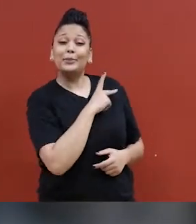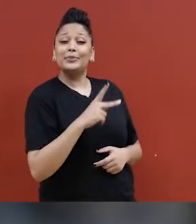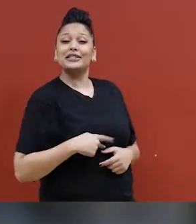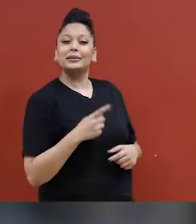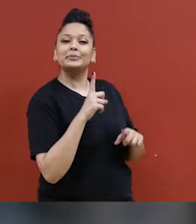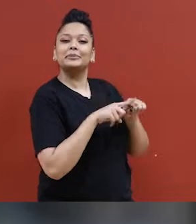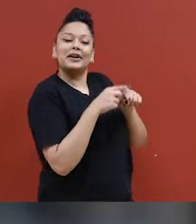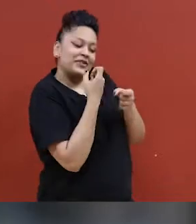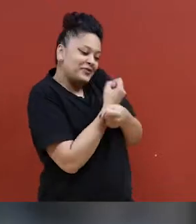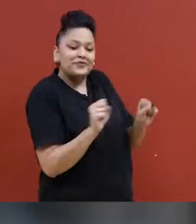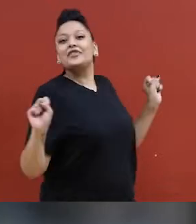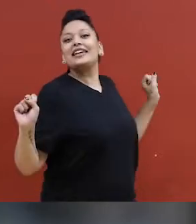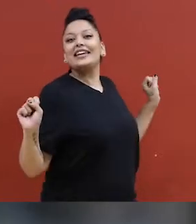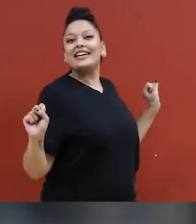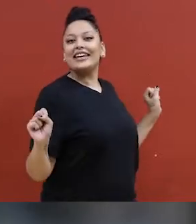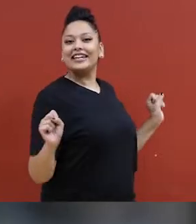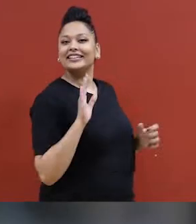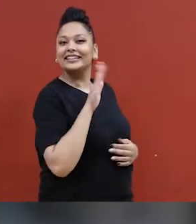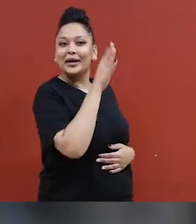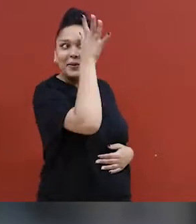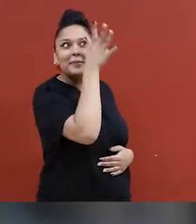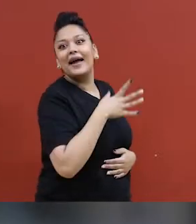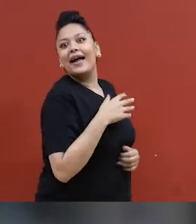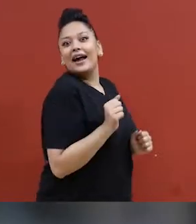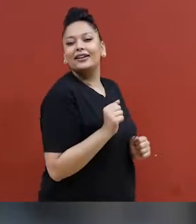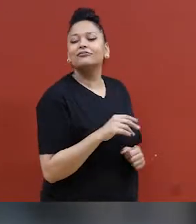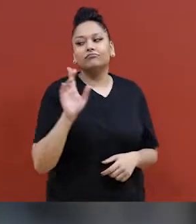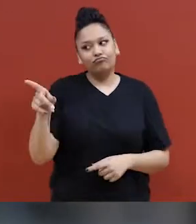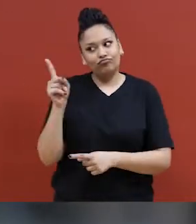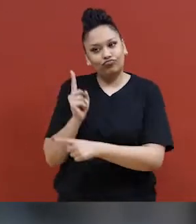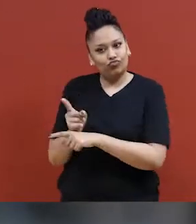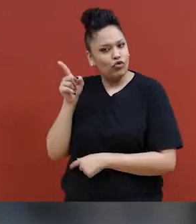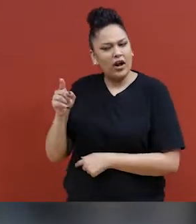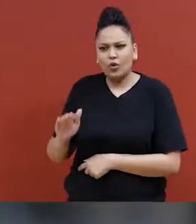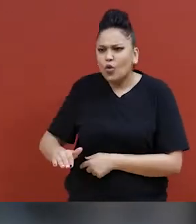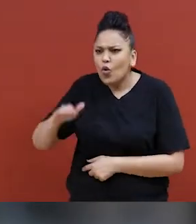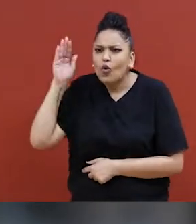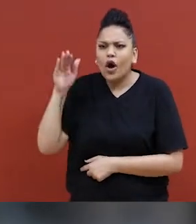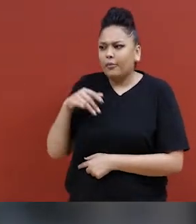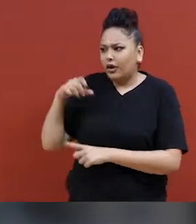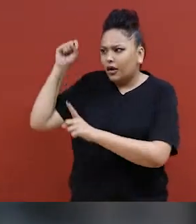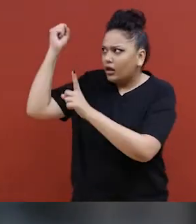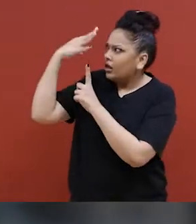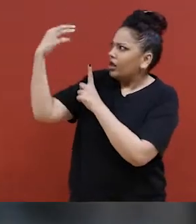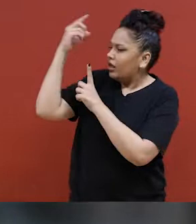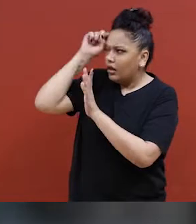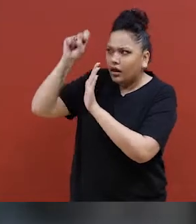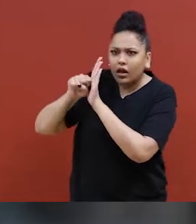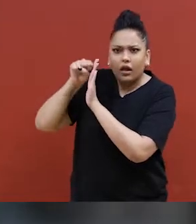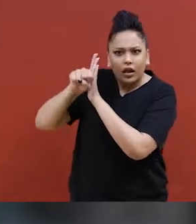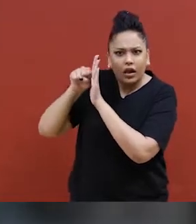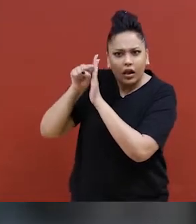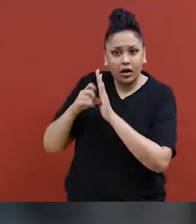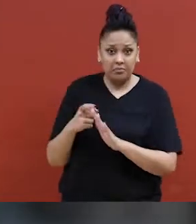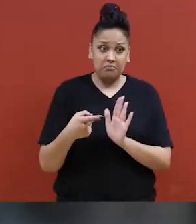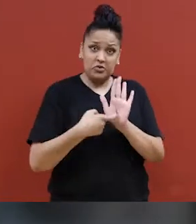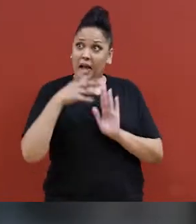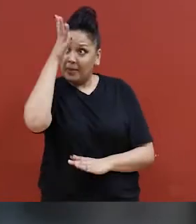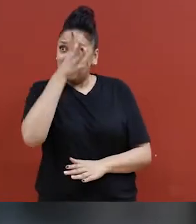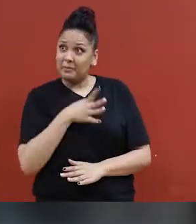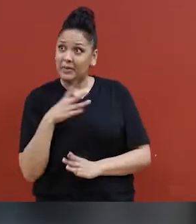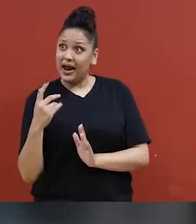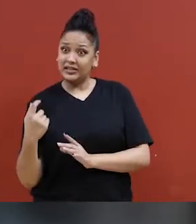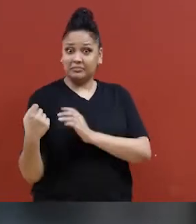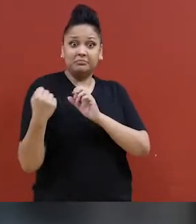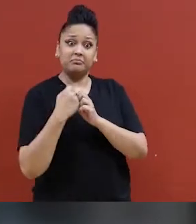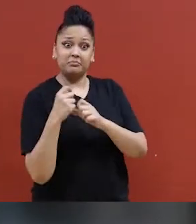rescue. Yes, right. And so we learn from the time we're toddlers, right, that if we're scared, we need a man to take